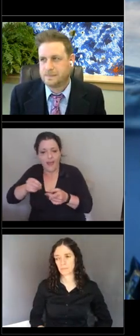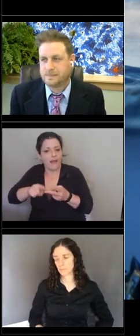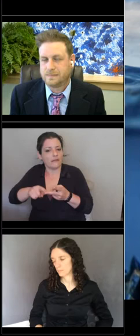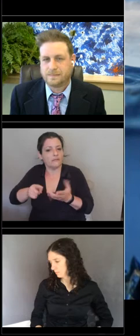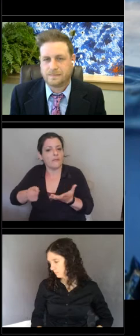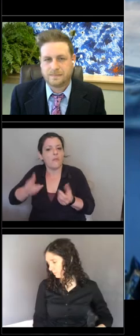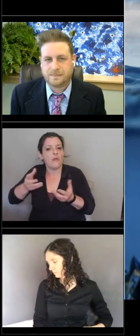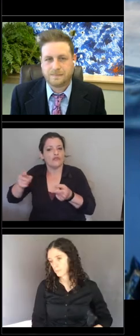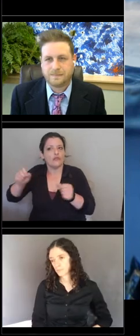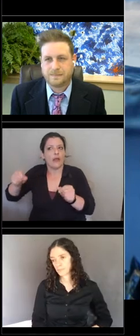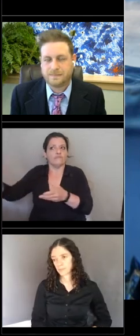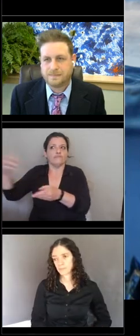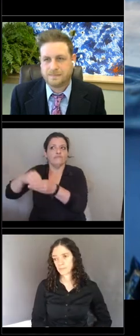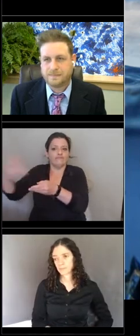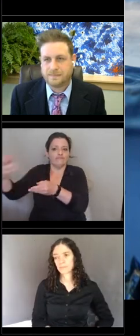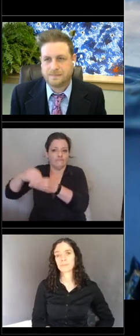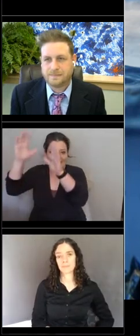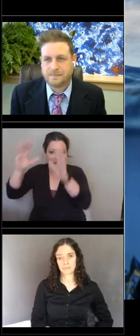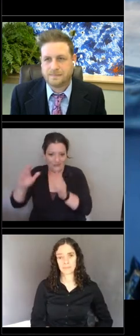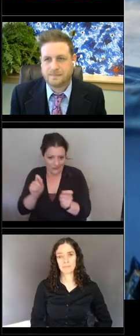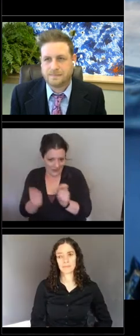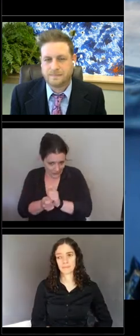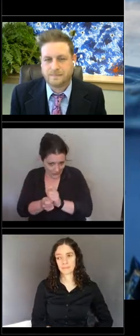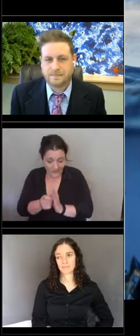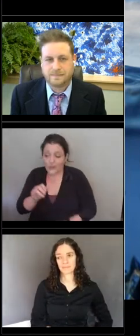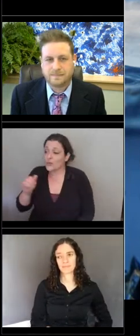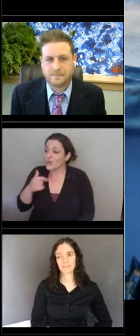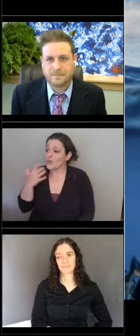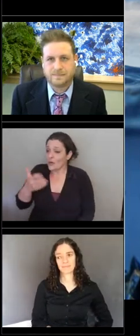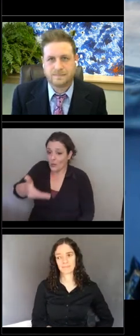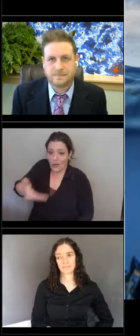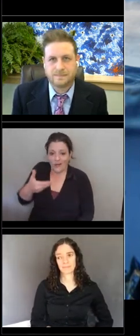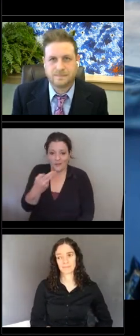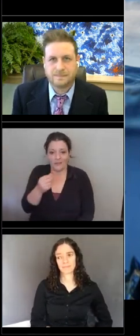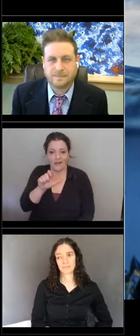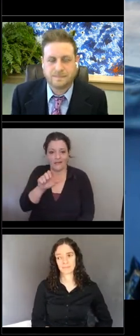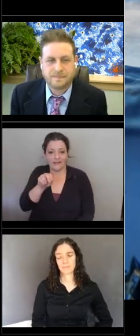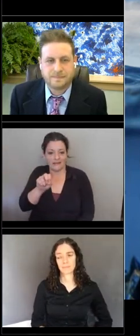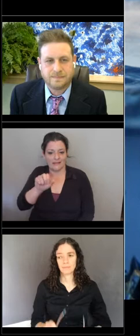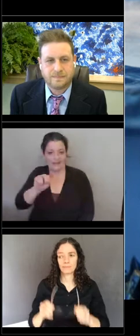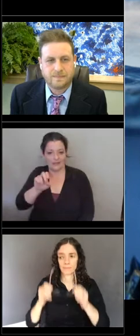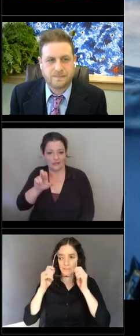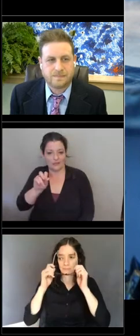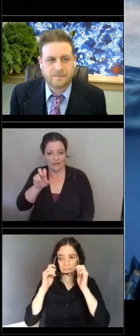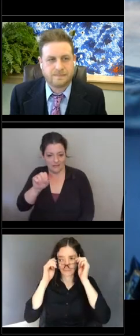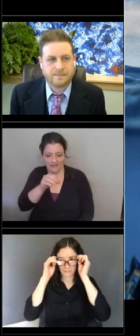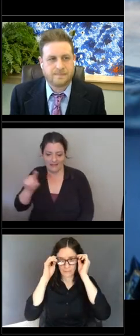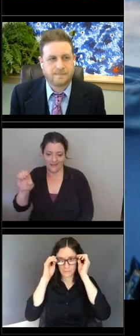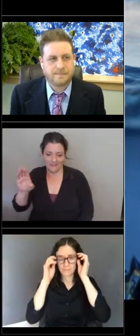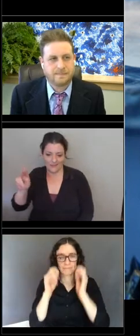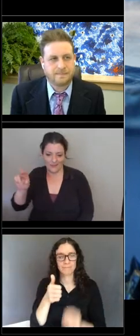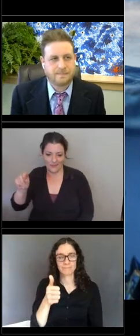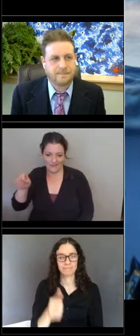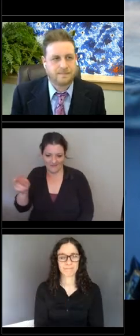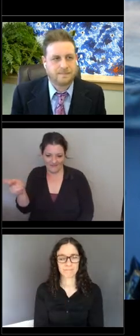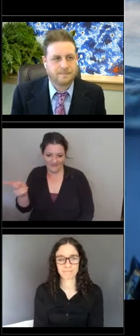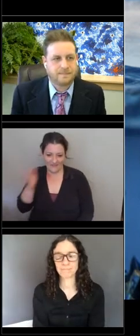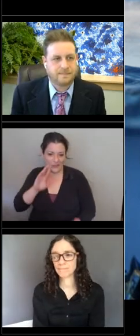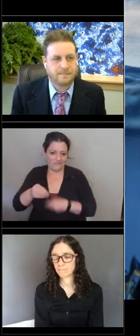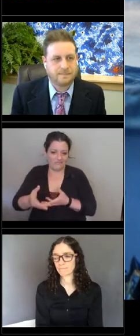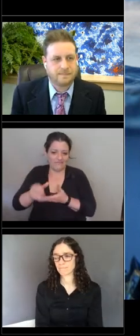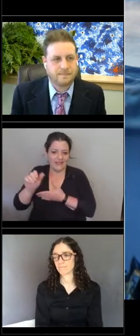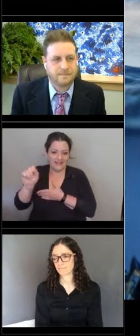to thank and welcome Haleen Anderson and Deb Croft, who are going to be doing ASL translating today. Thank you and welcome. I'm